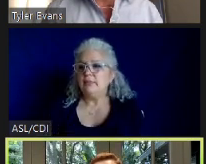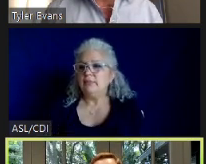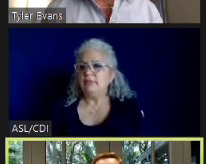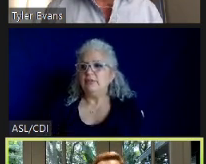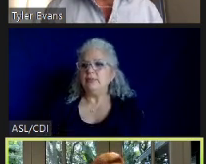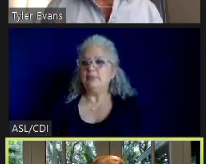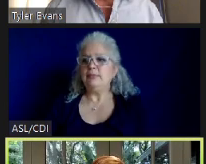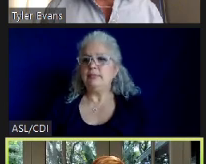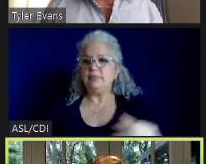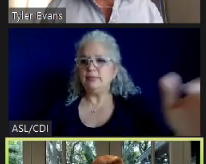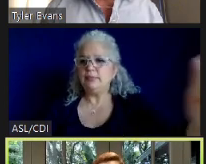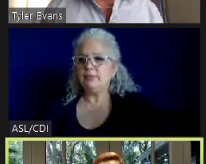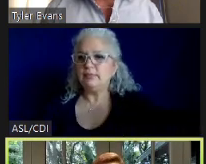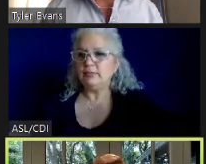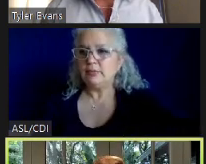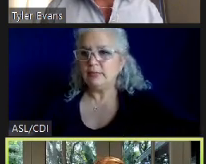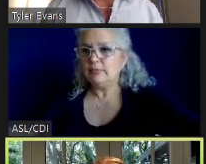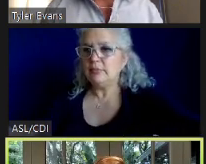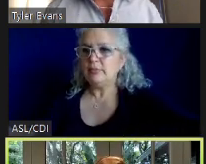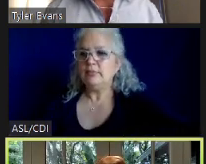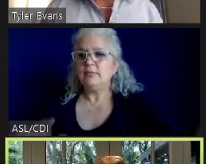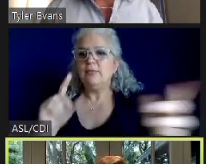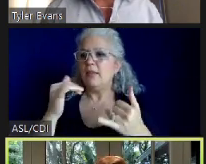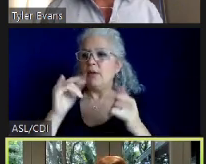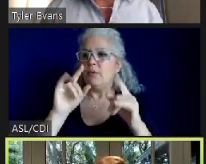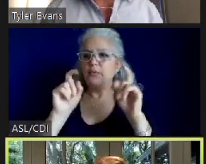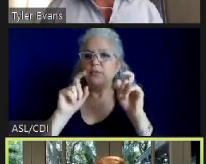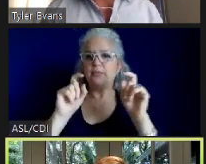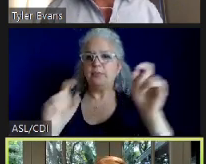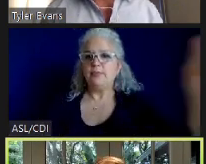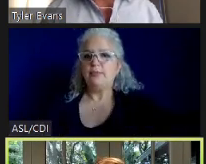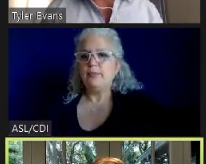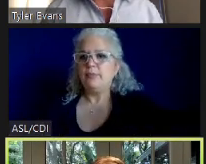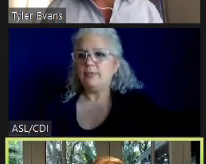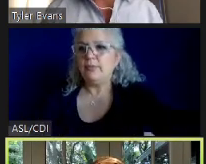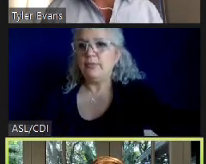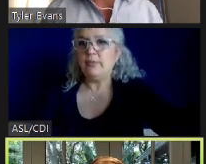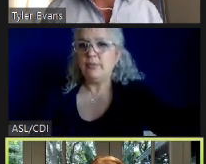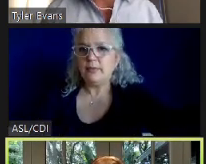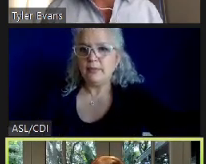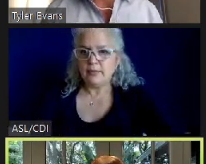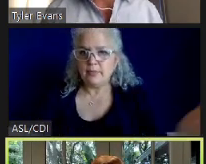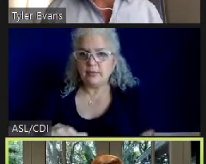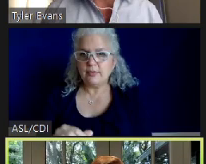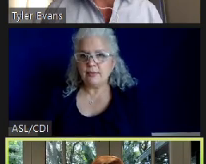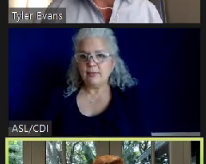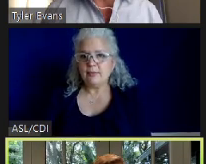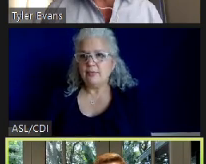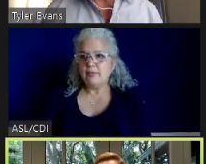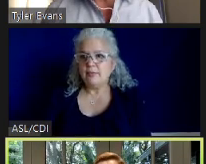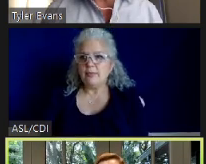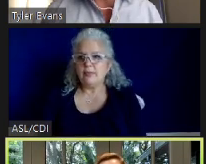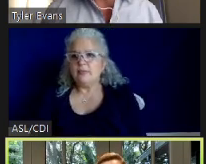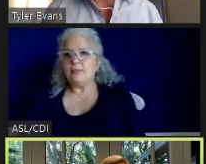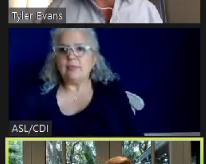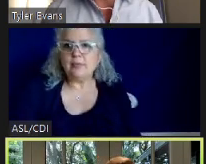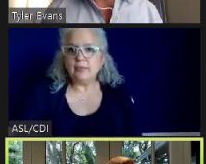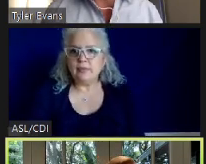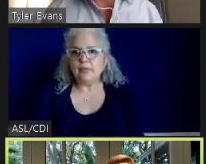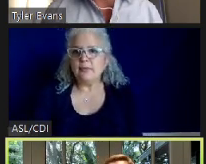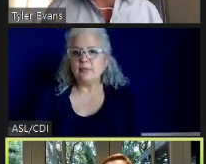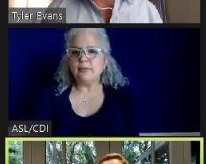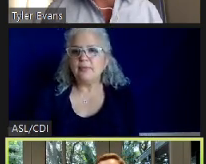do I know where I fall on the tier. A lot of examples given here today about I have this